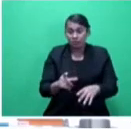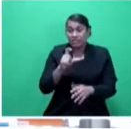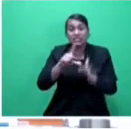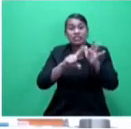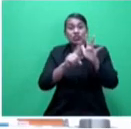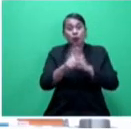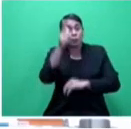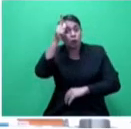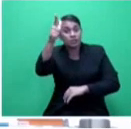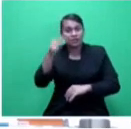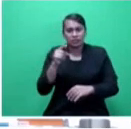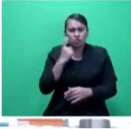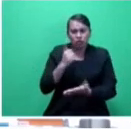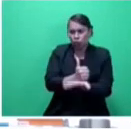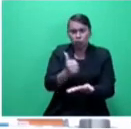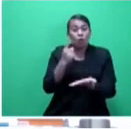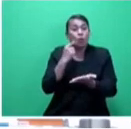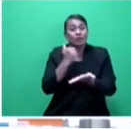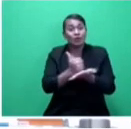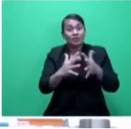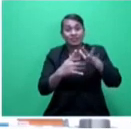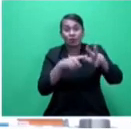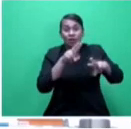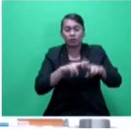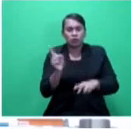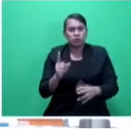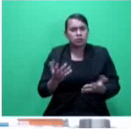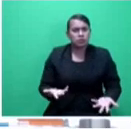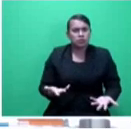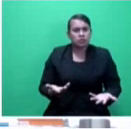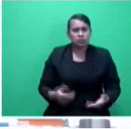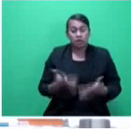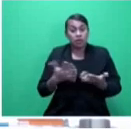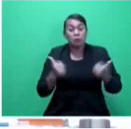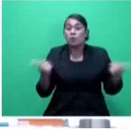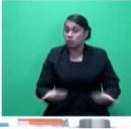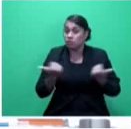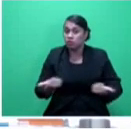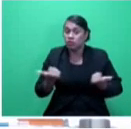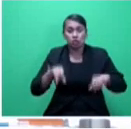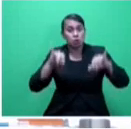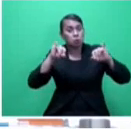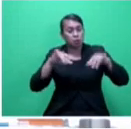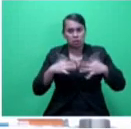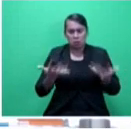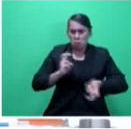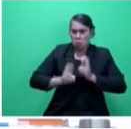too in the period of hand-holding, we know that a number of matters are also before FICAC in respect of some of